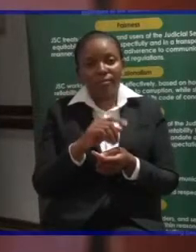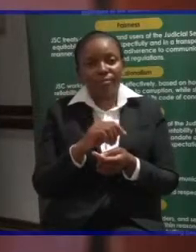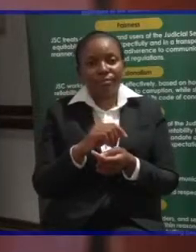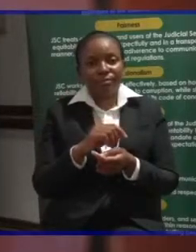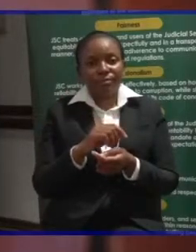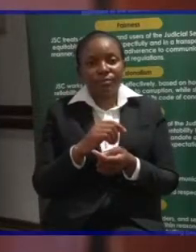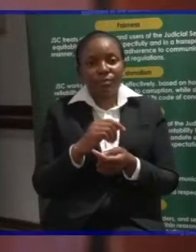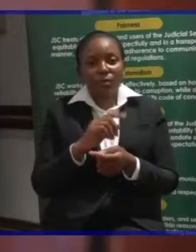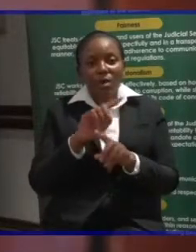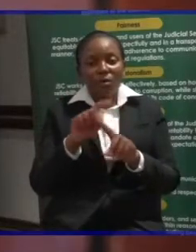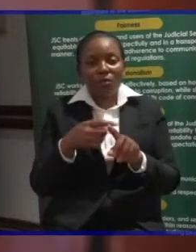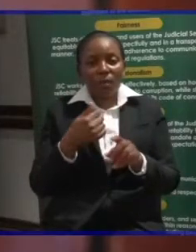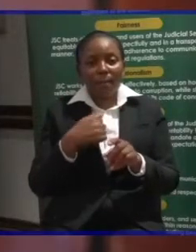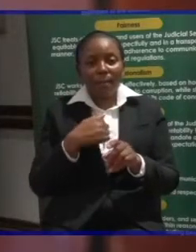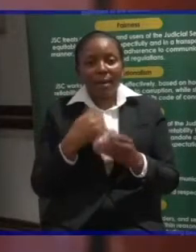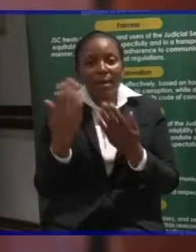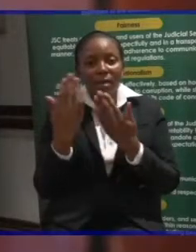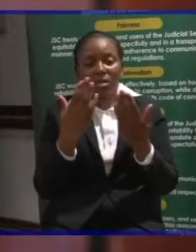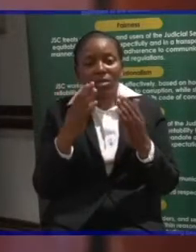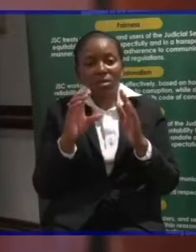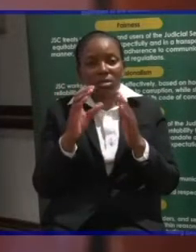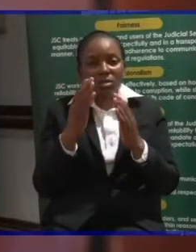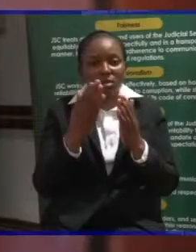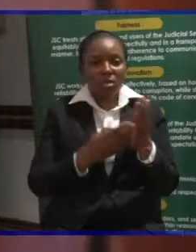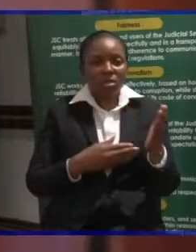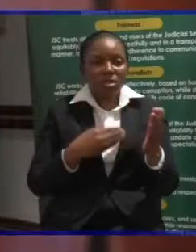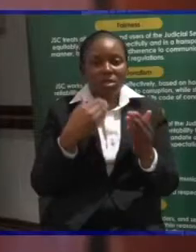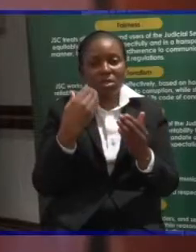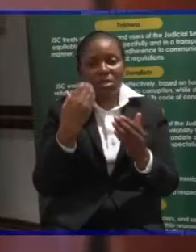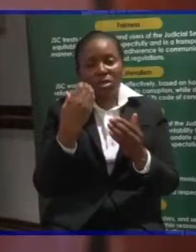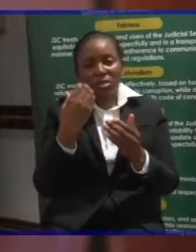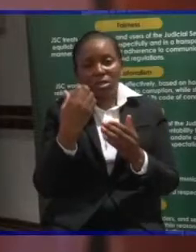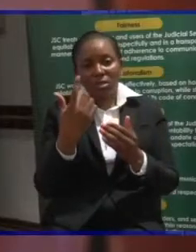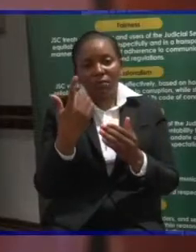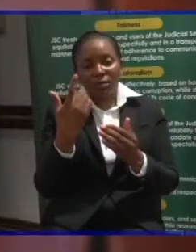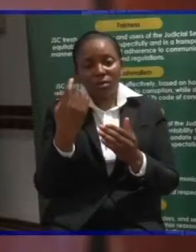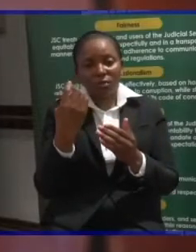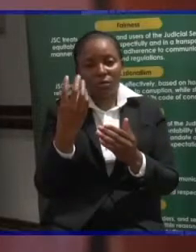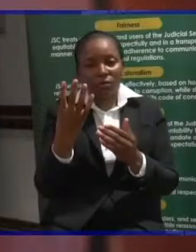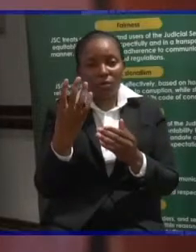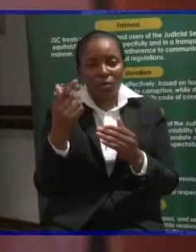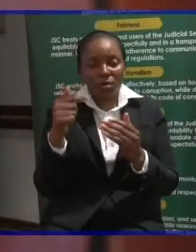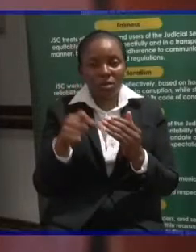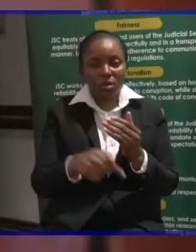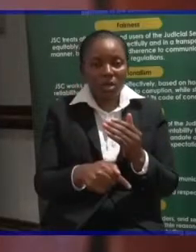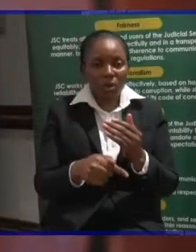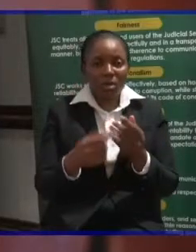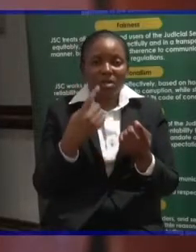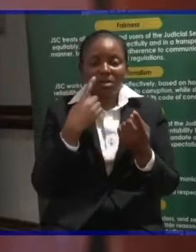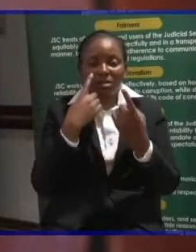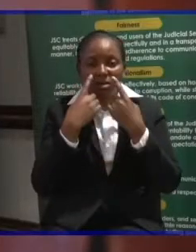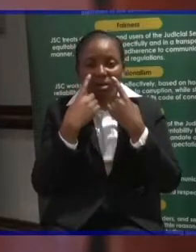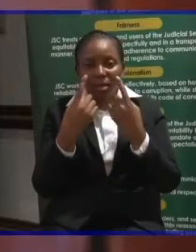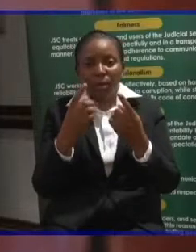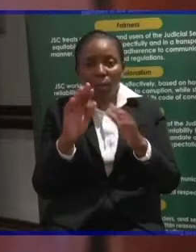From my reading of Section 74 going down, it would seem that the prerequisites for its